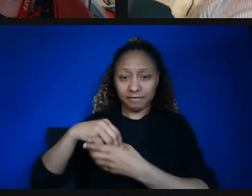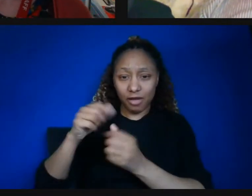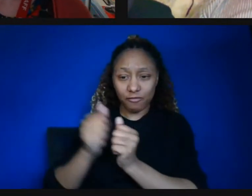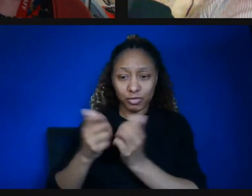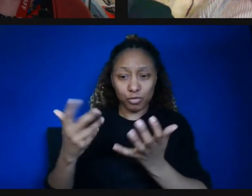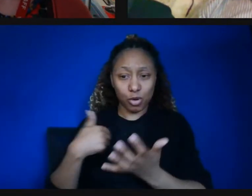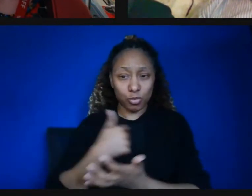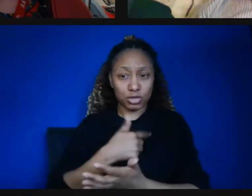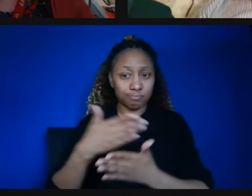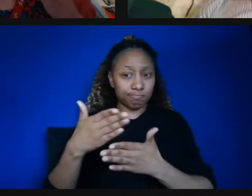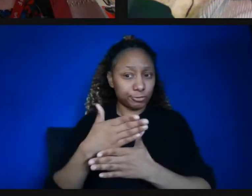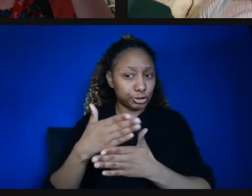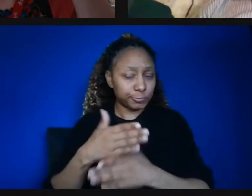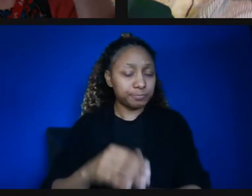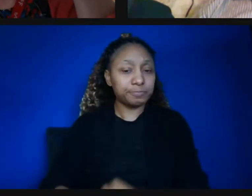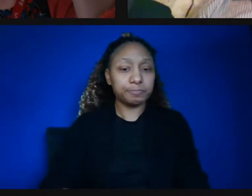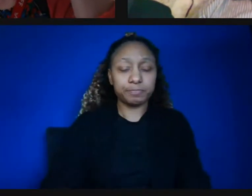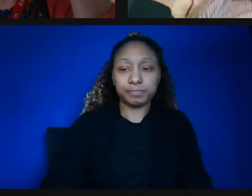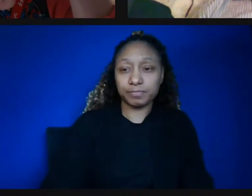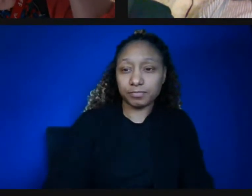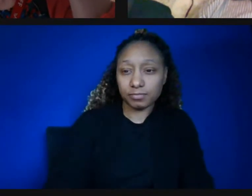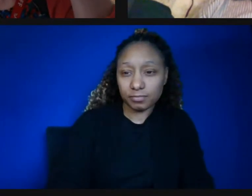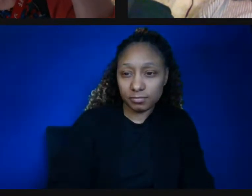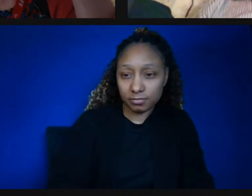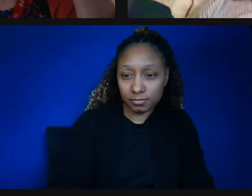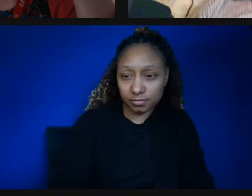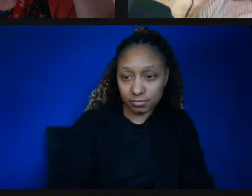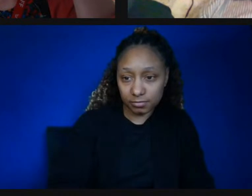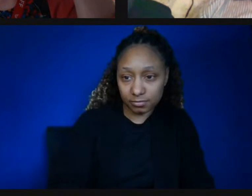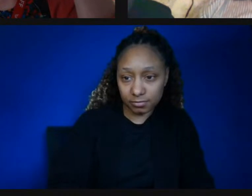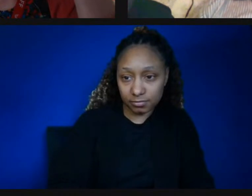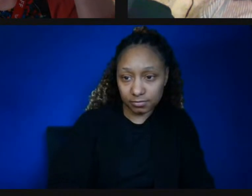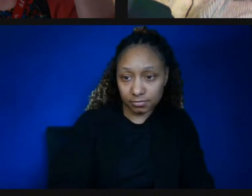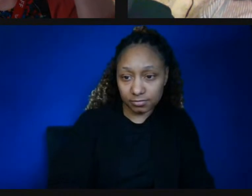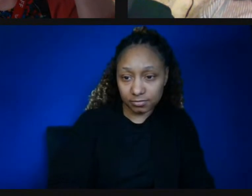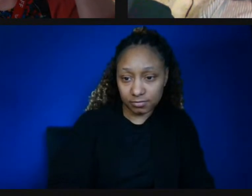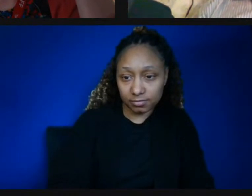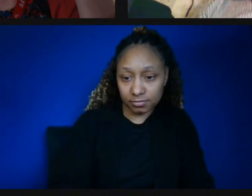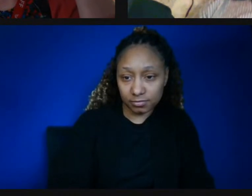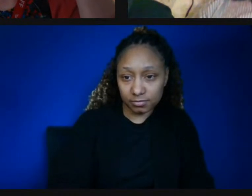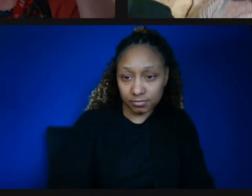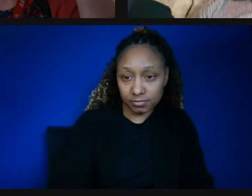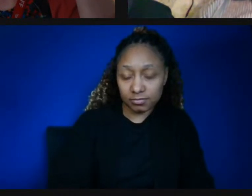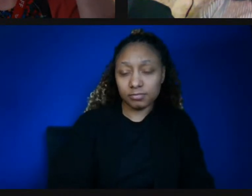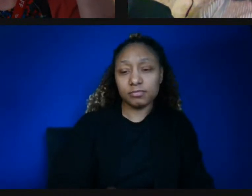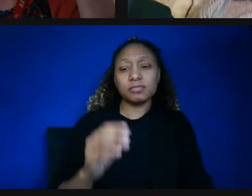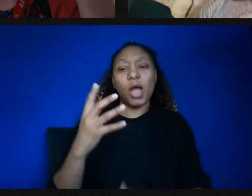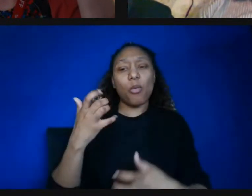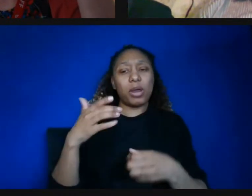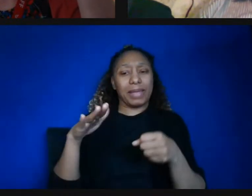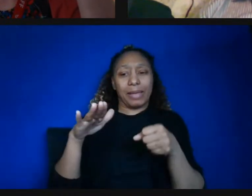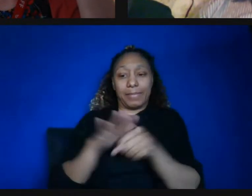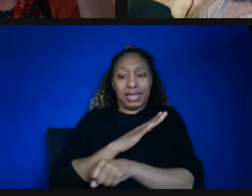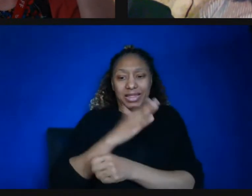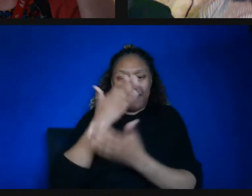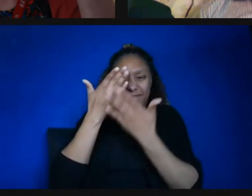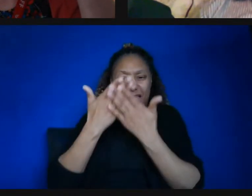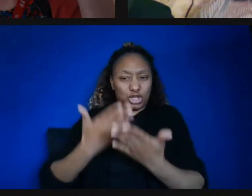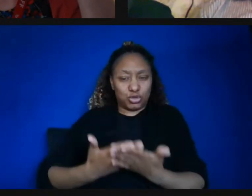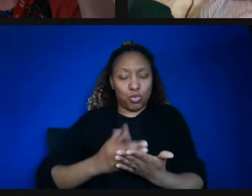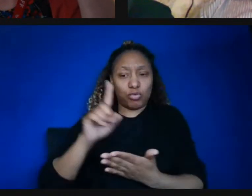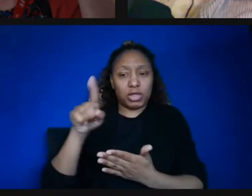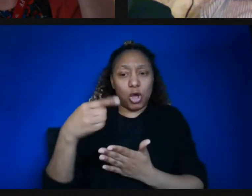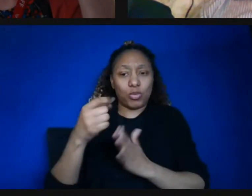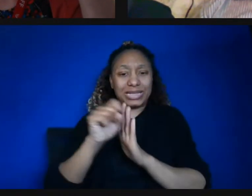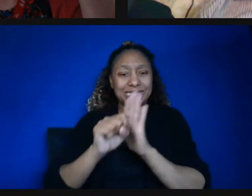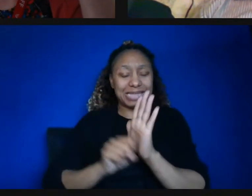good question. To be completely factual, the only community that was state recognized in this